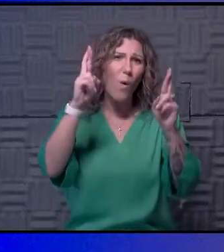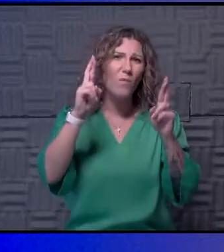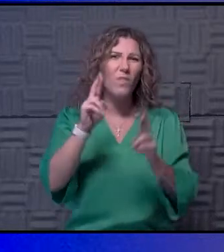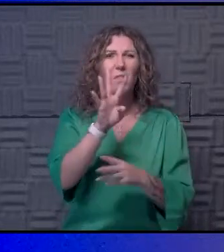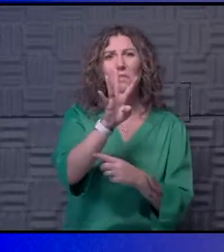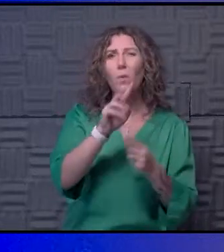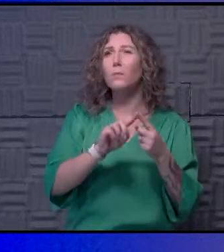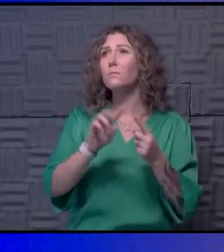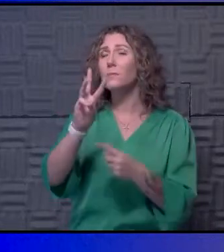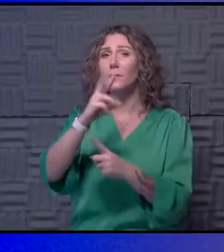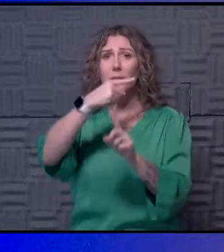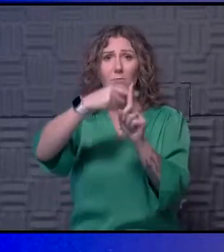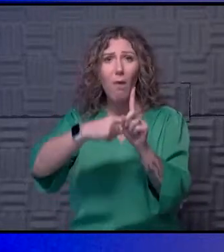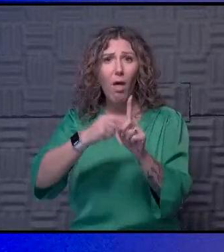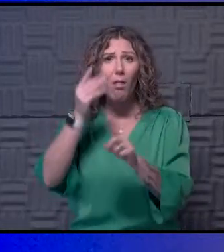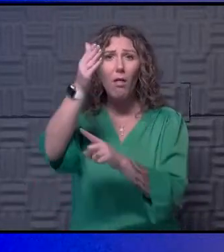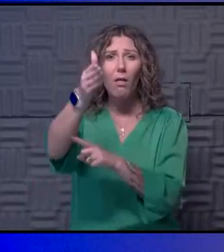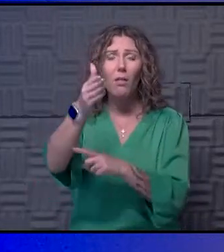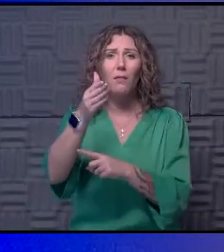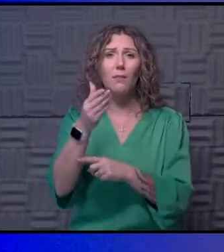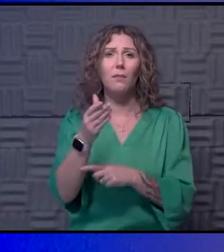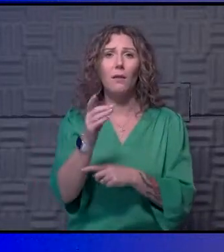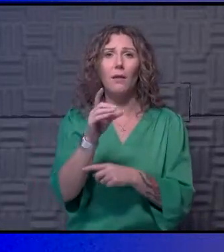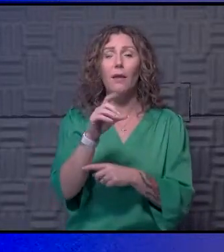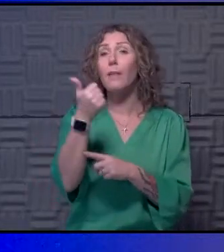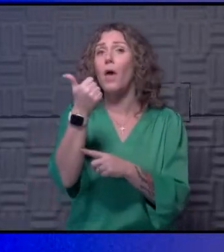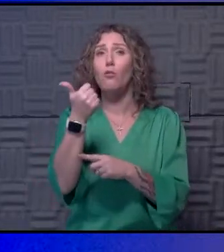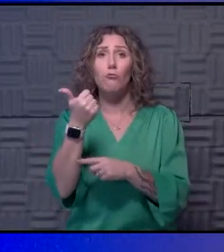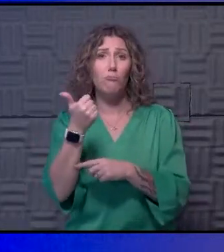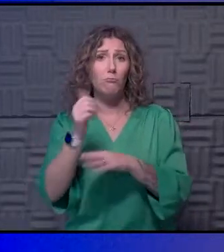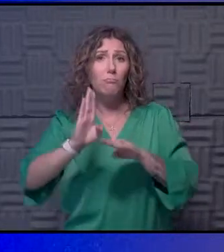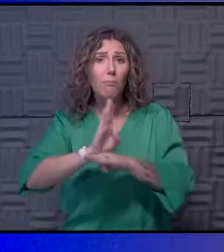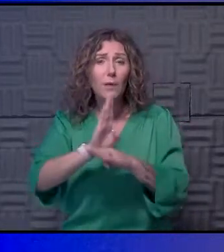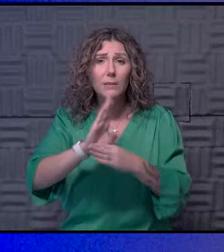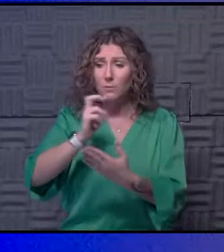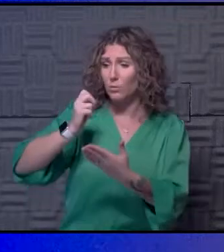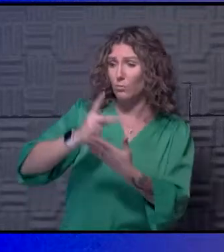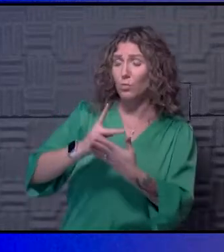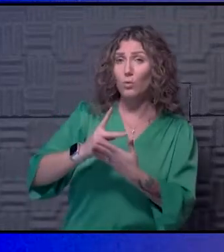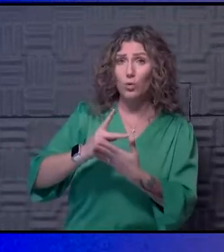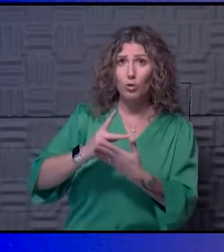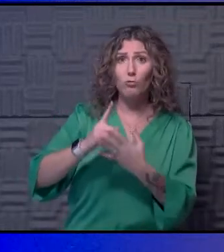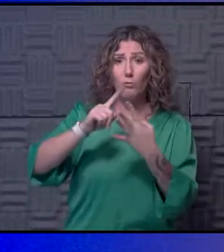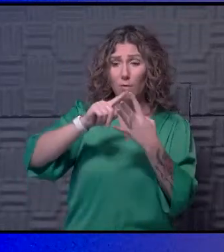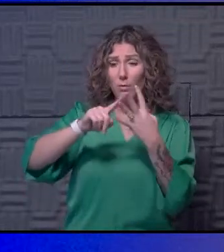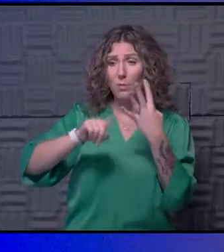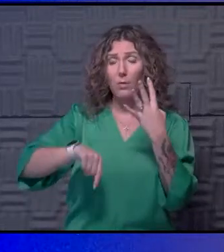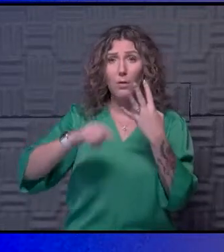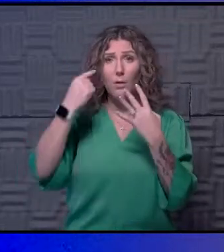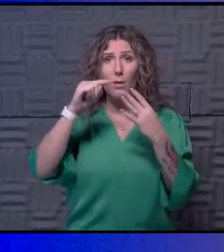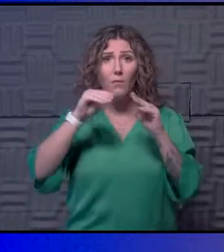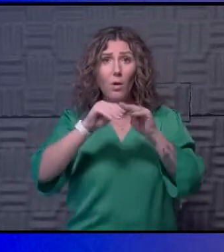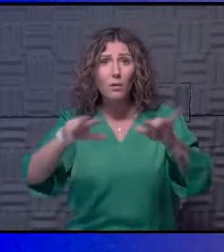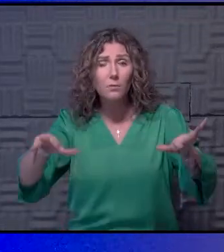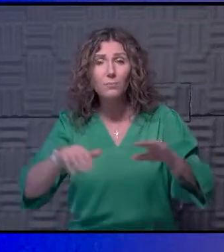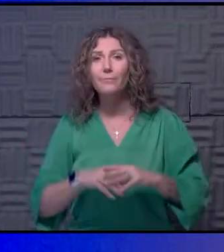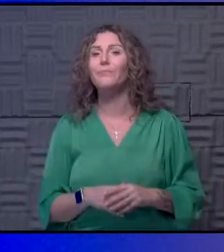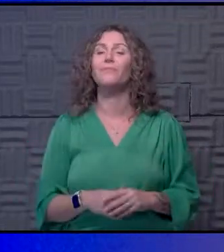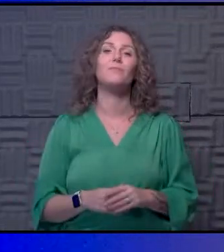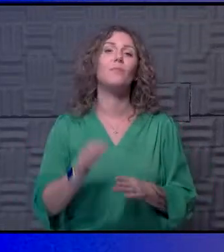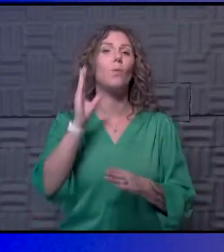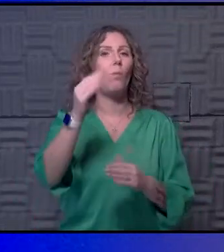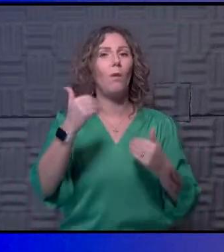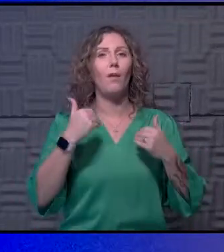months, especially if those other companies are approved for vaccine distribution, we will